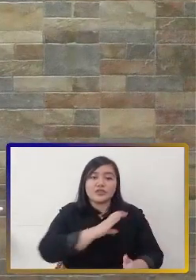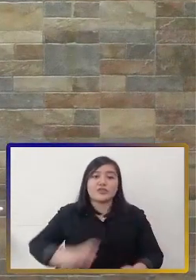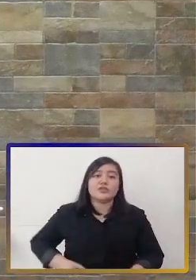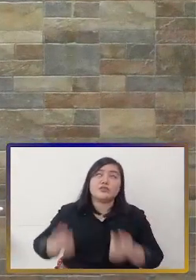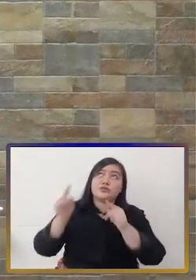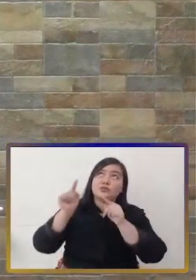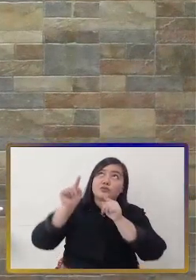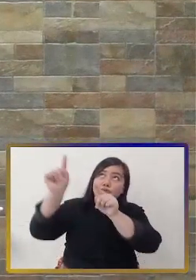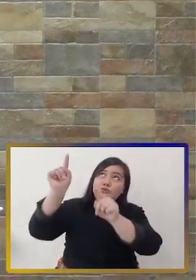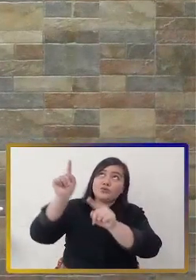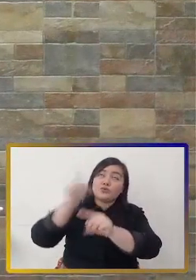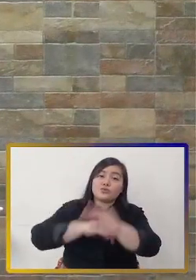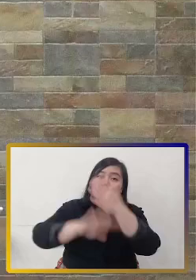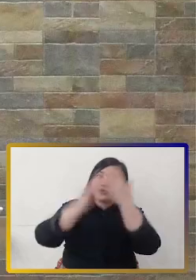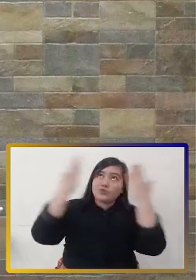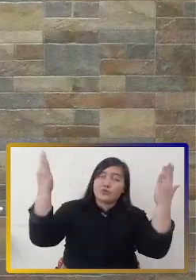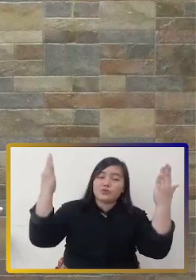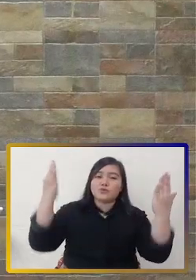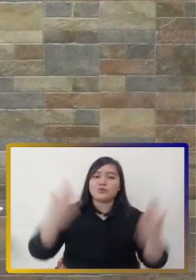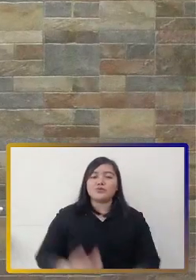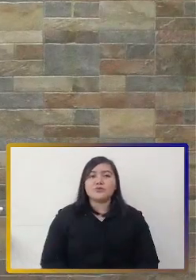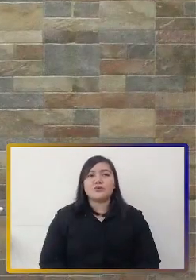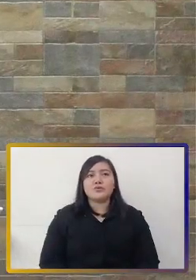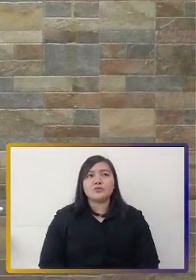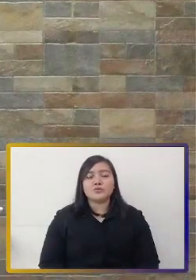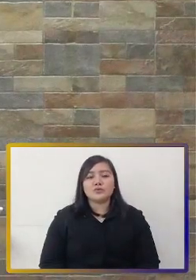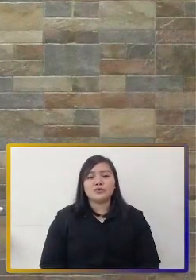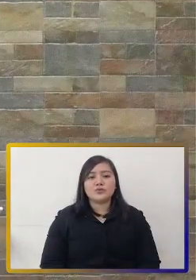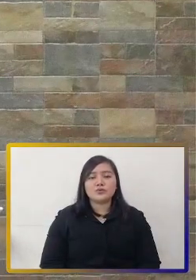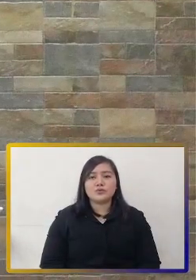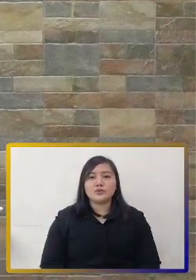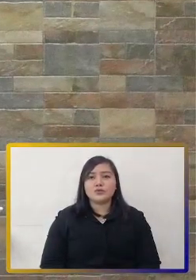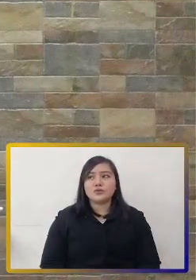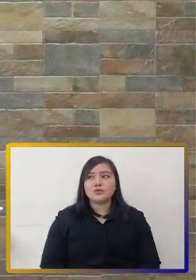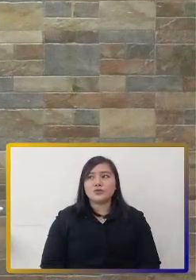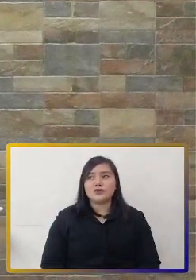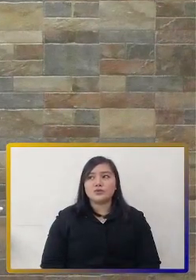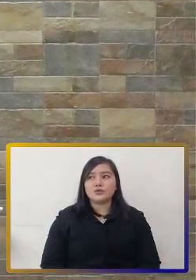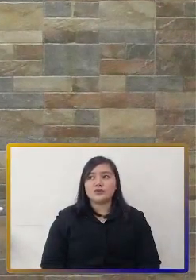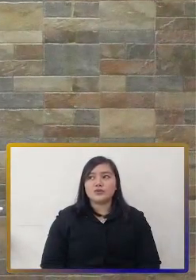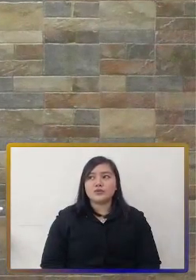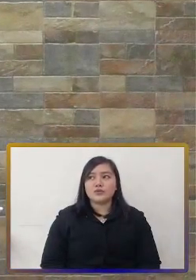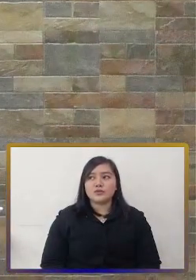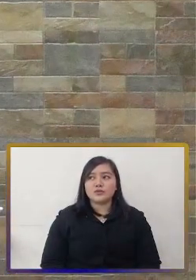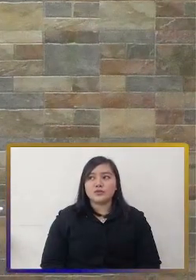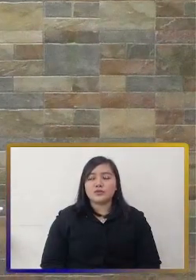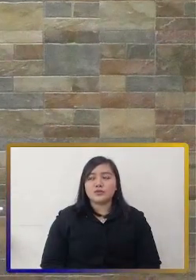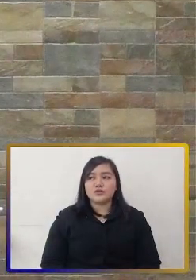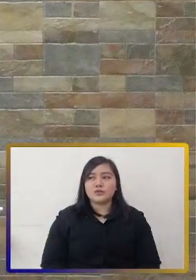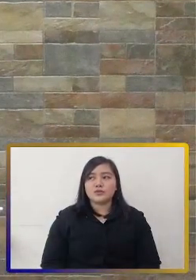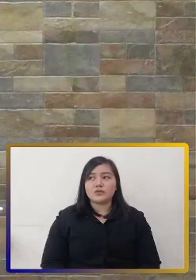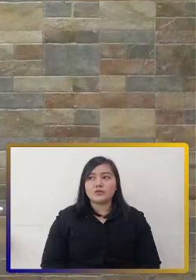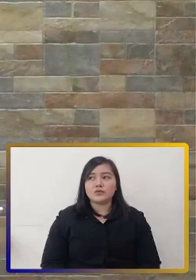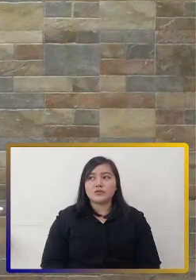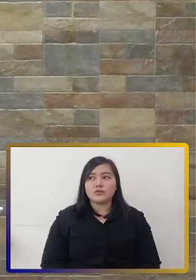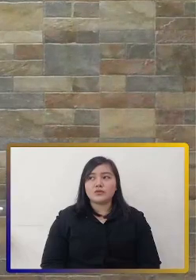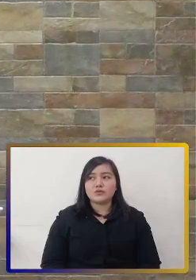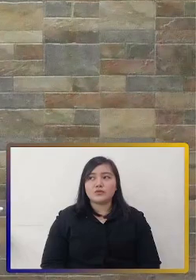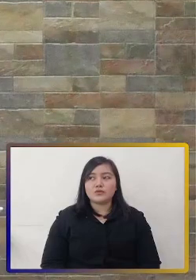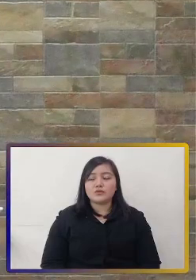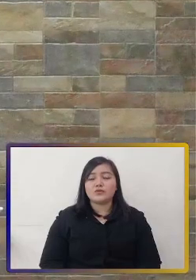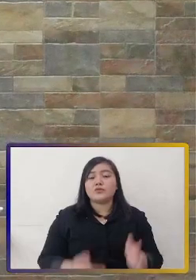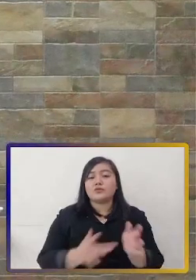on earth, when He ascended, undoubtedly and undeniably, as far as the Bible is